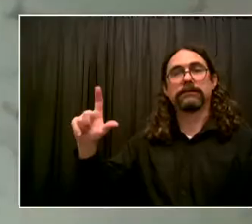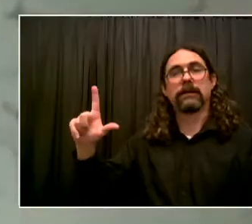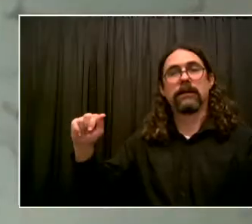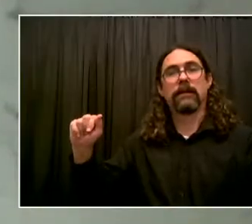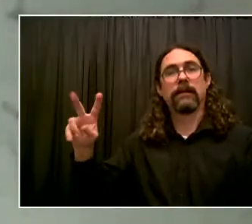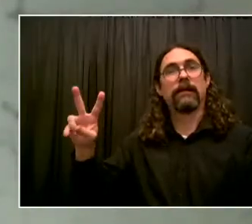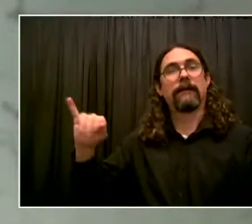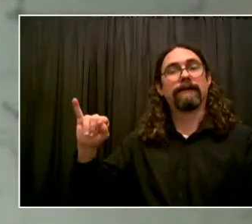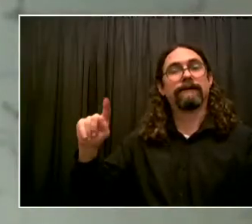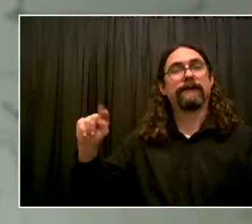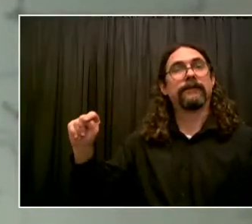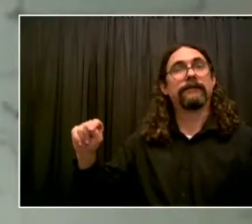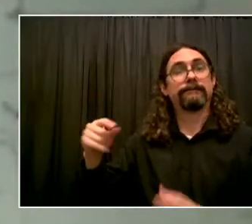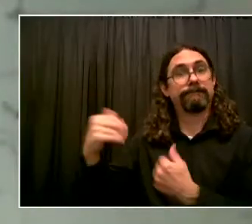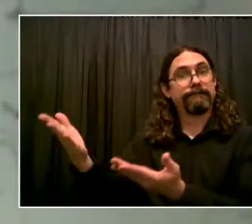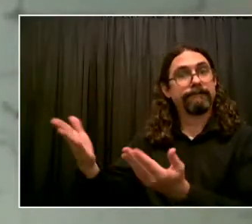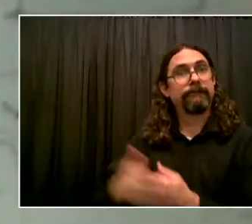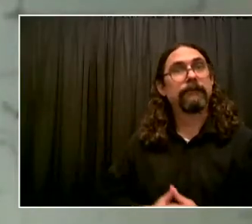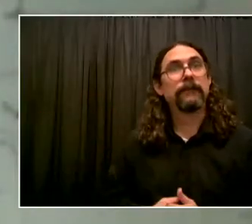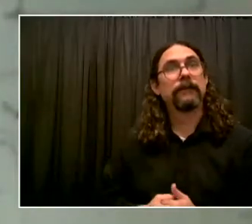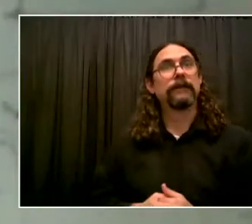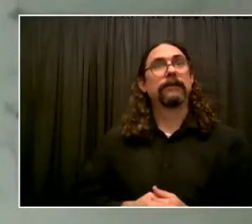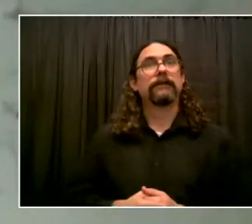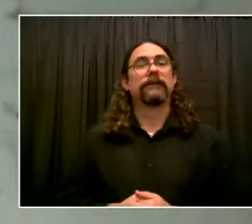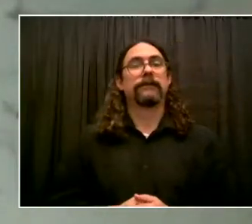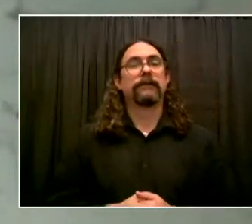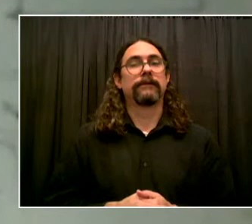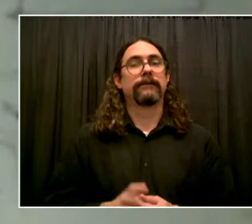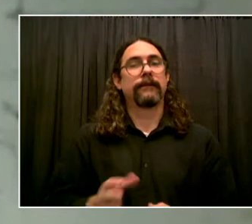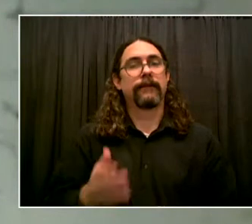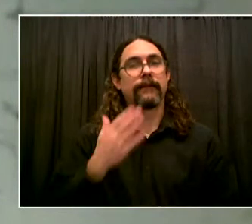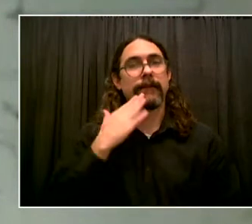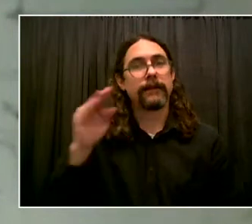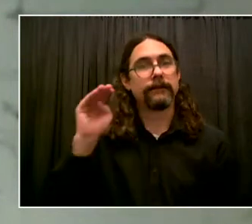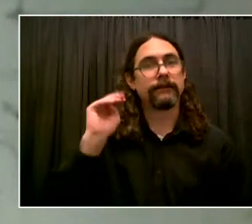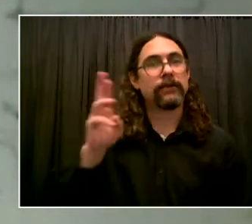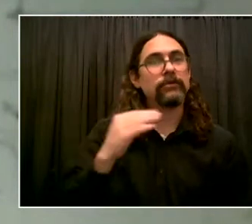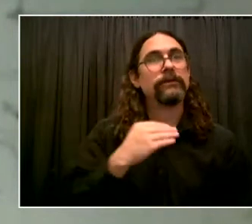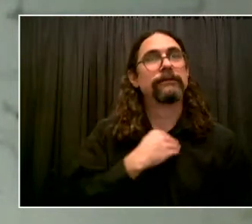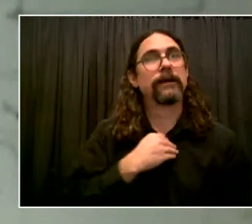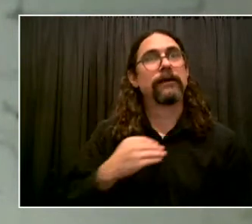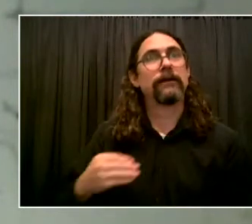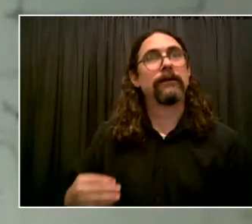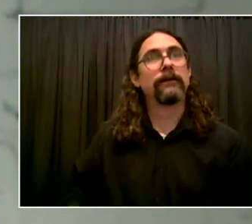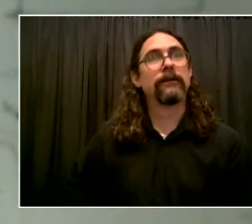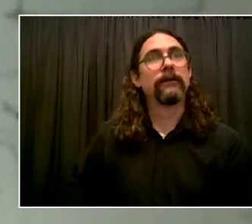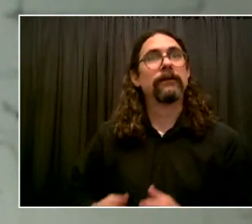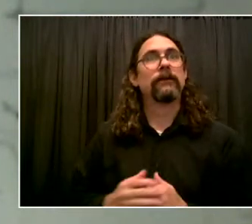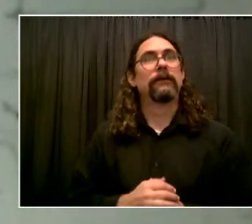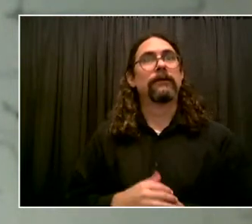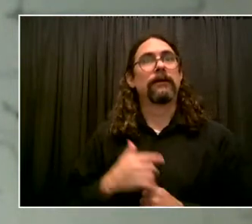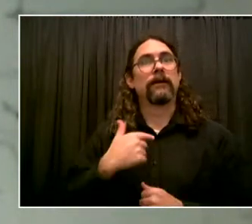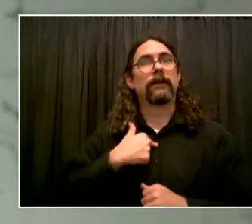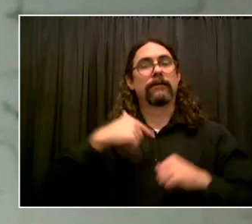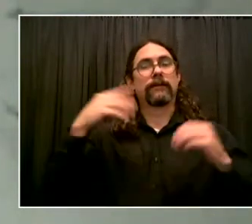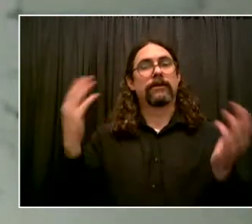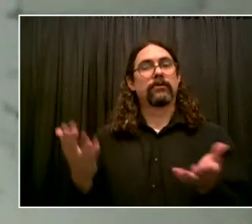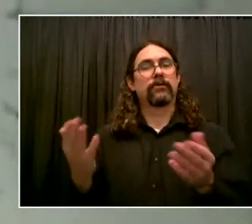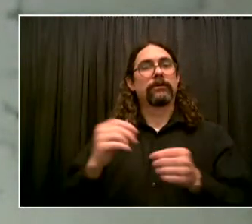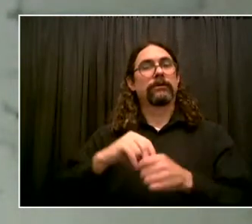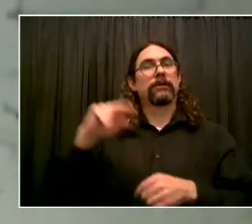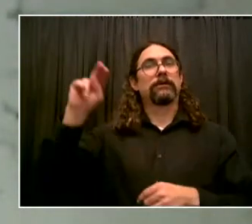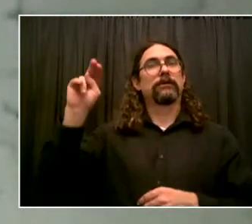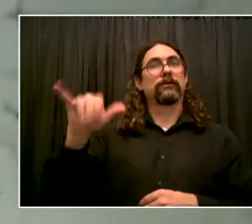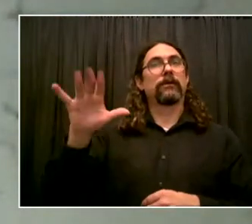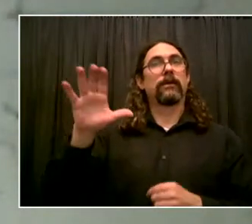So I'm here in New York City, and what I will tell you is the proof is in Halloween. If